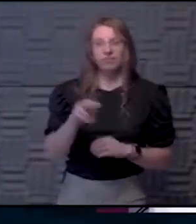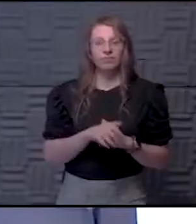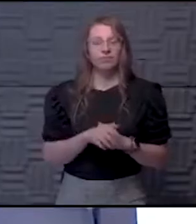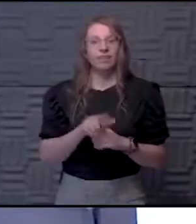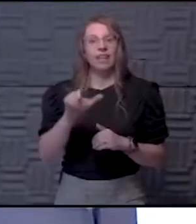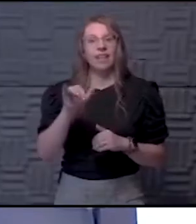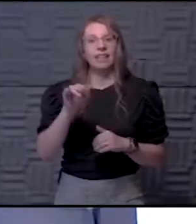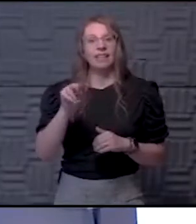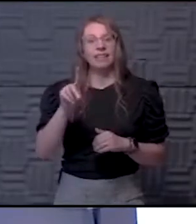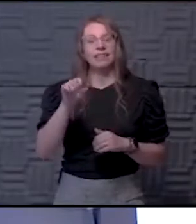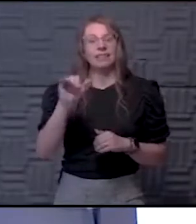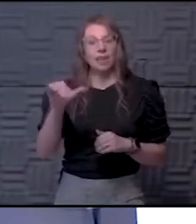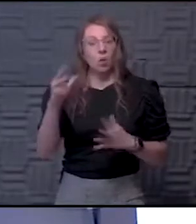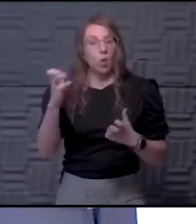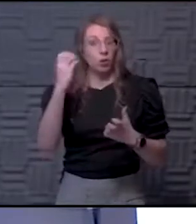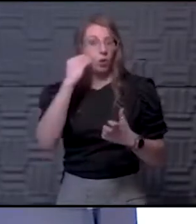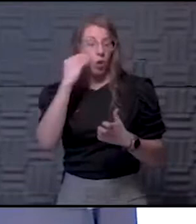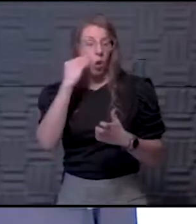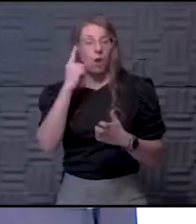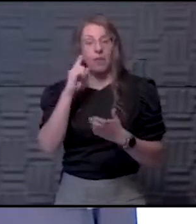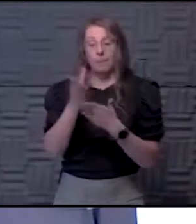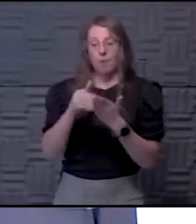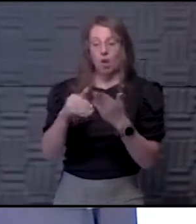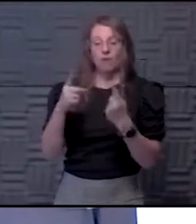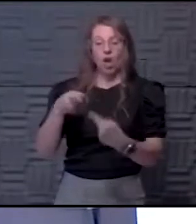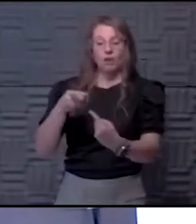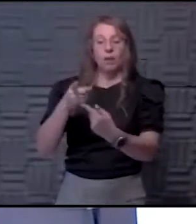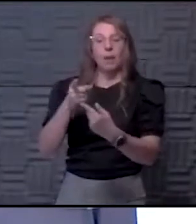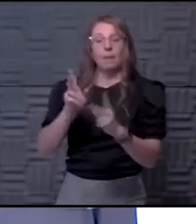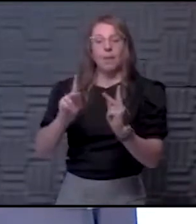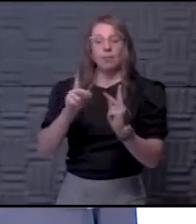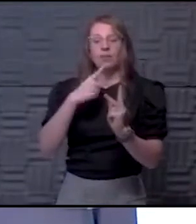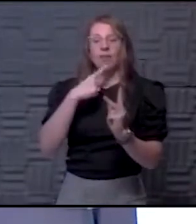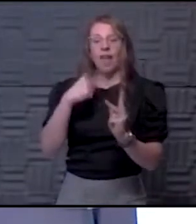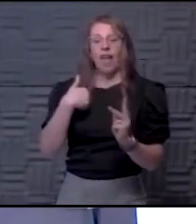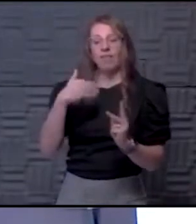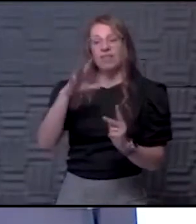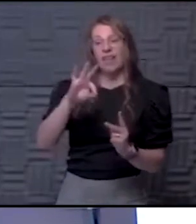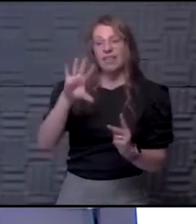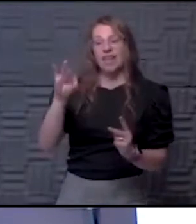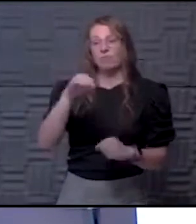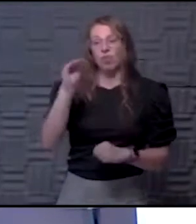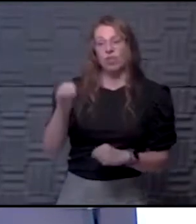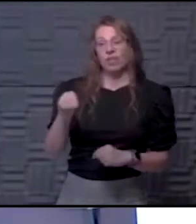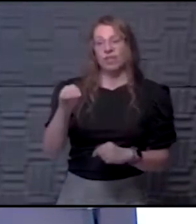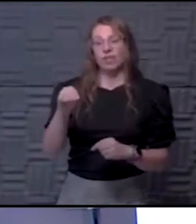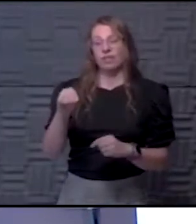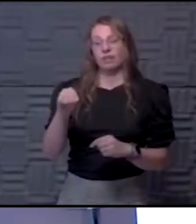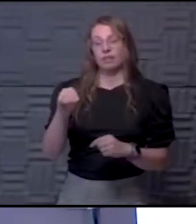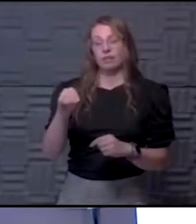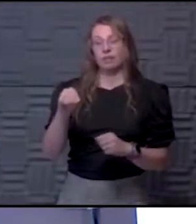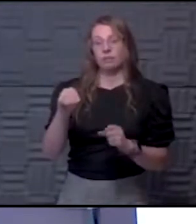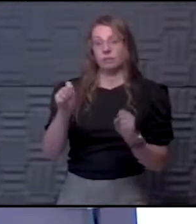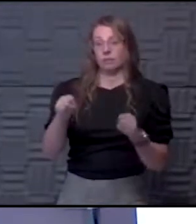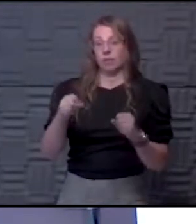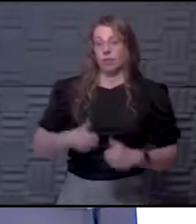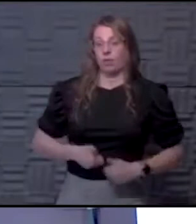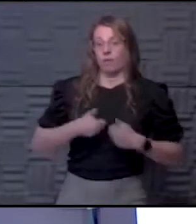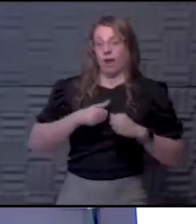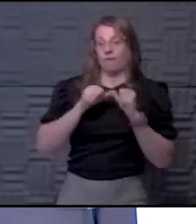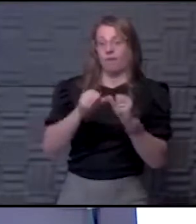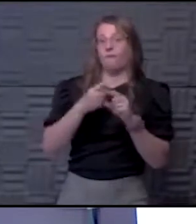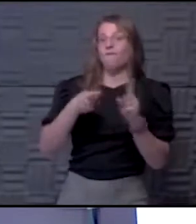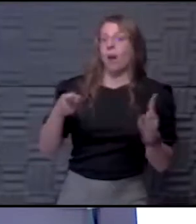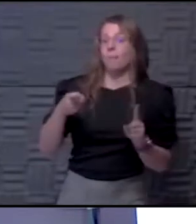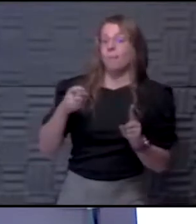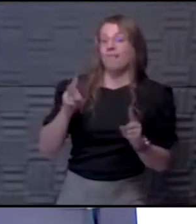Lindsay wants to know, she said, I think that part of the argument is people say you have a 99% chance of survival from the